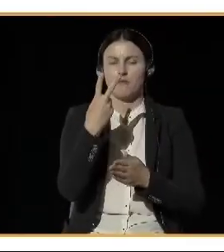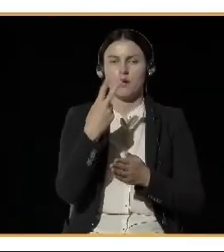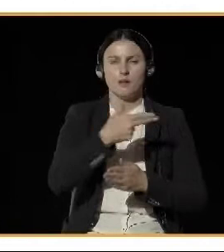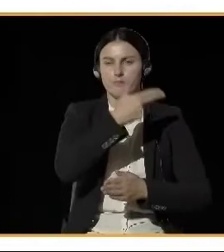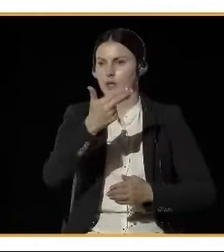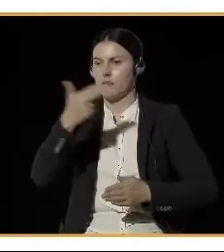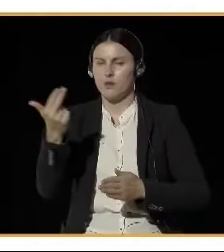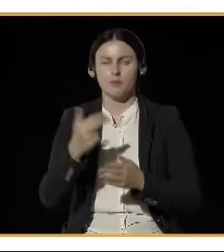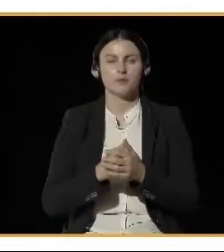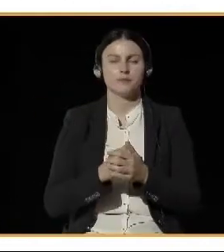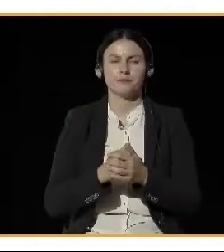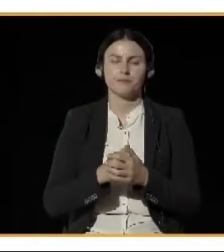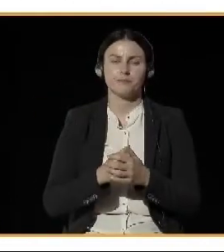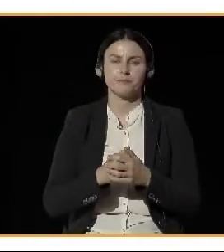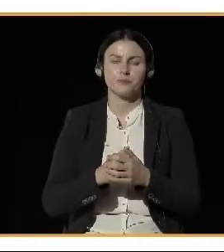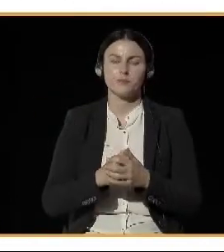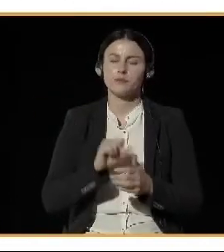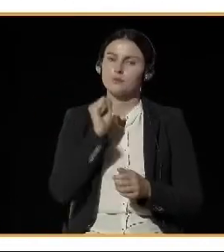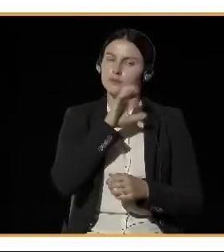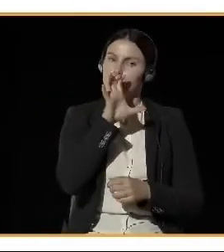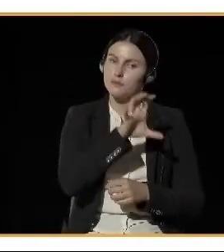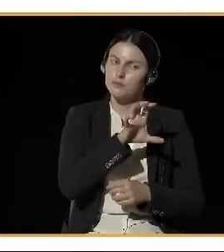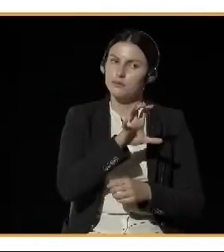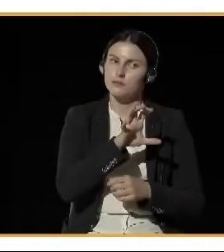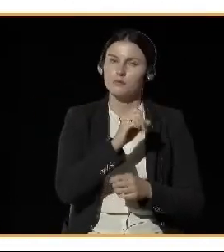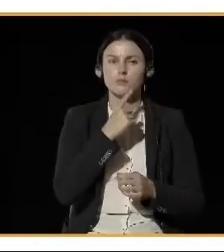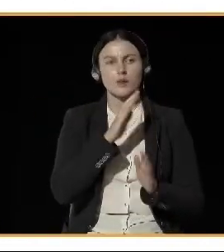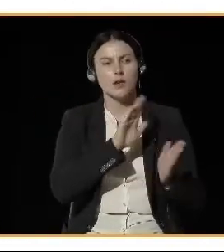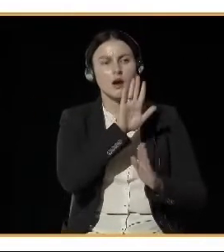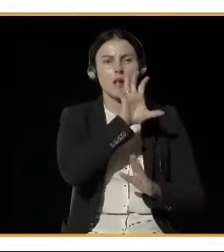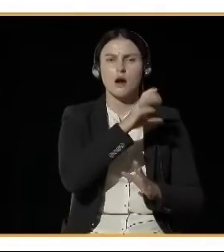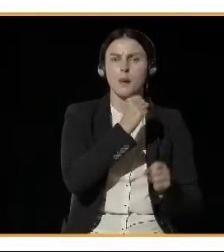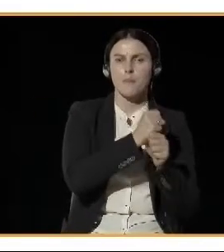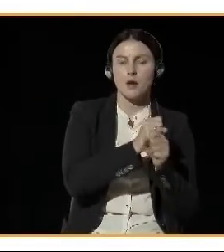senior as workers and seniors as volunteers.